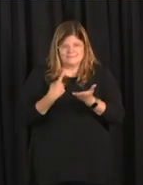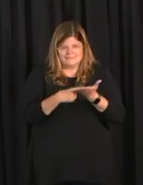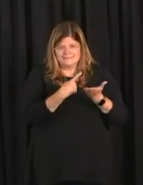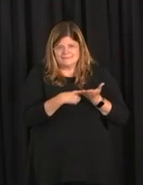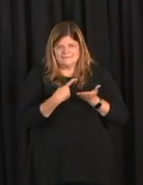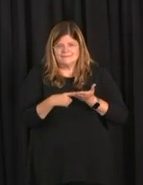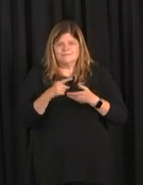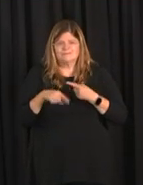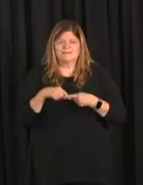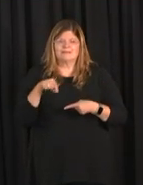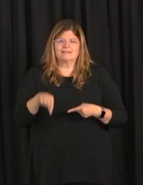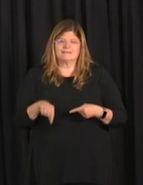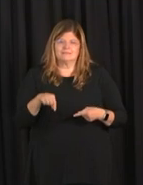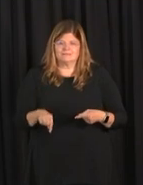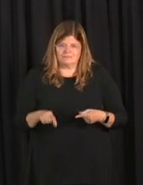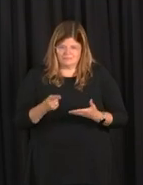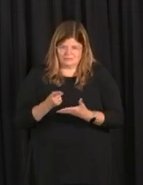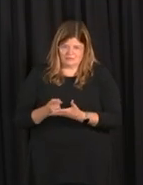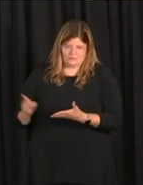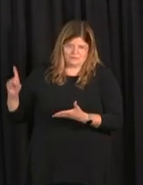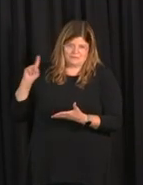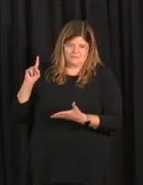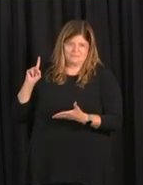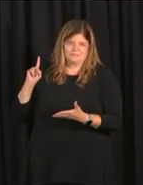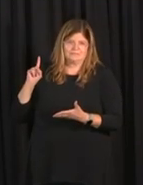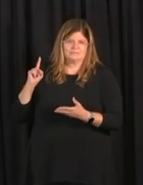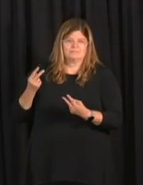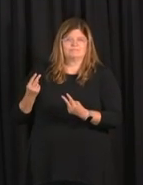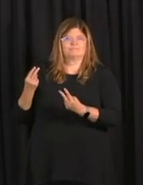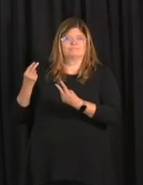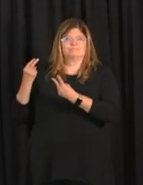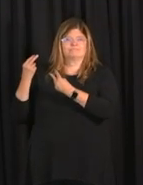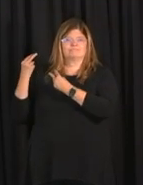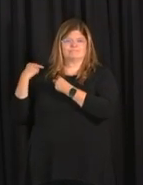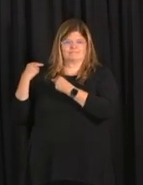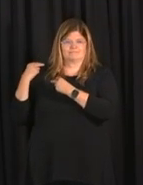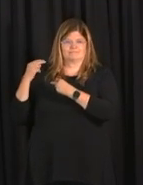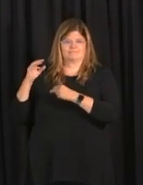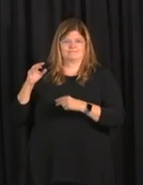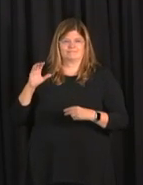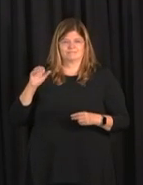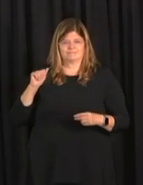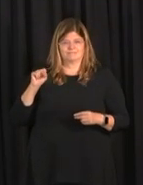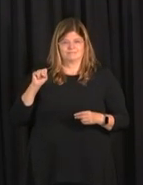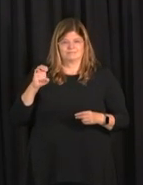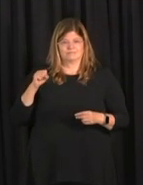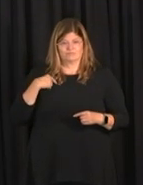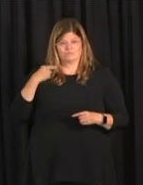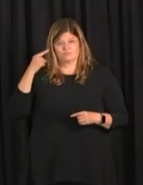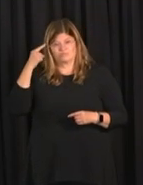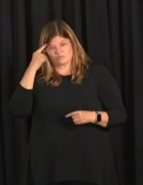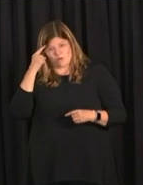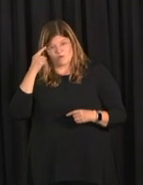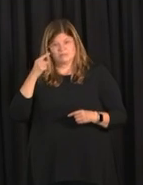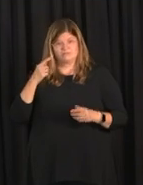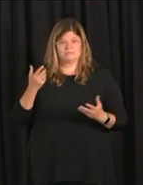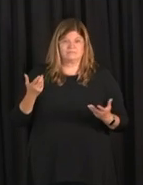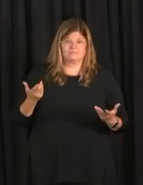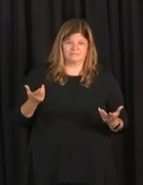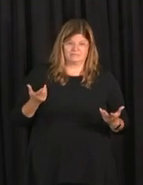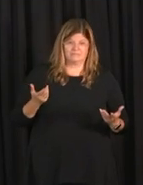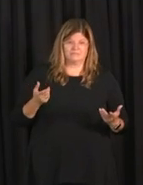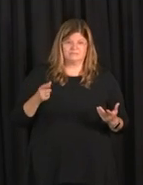little about this last week, looking back on our cases, what we thought it might be